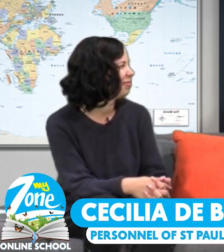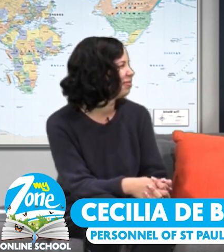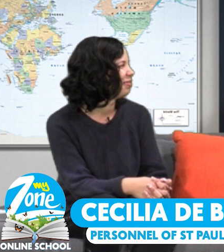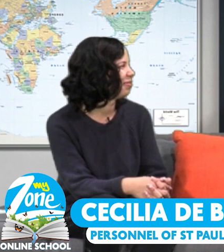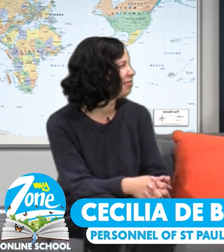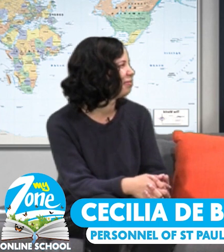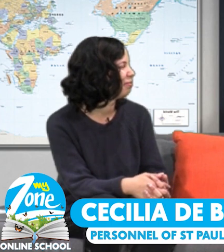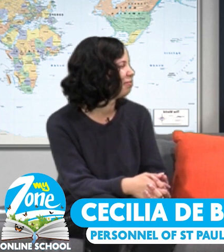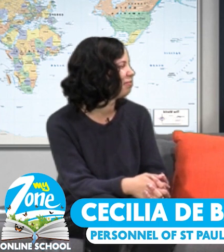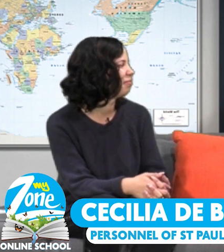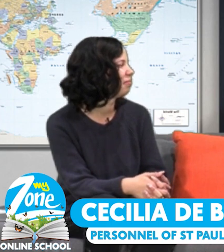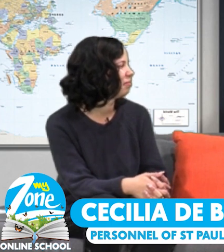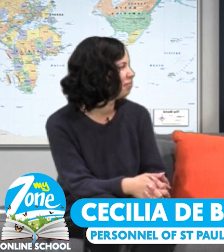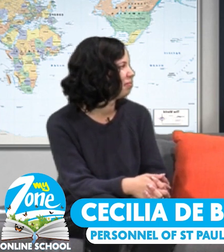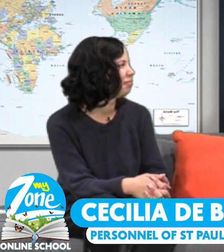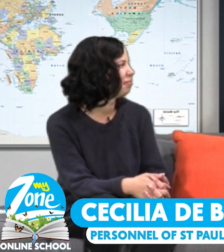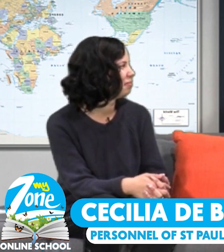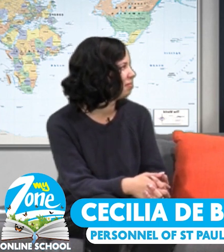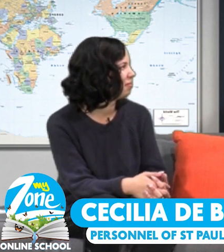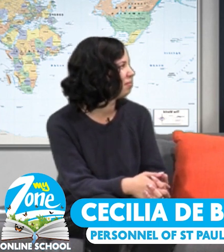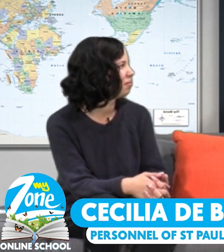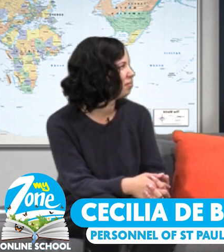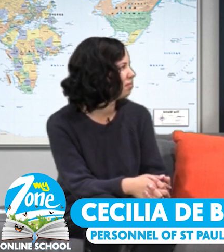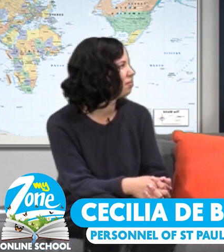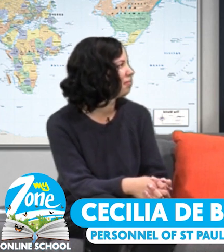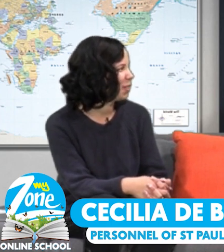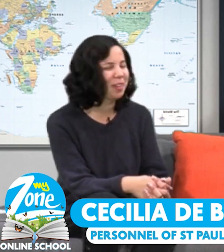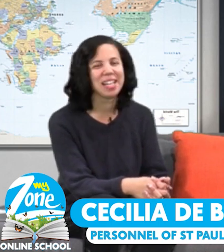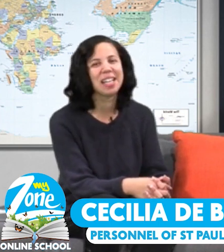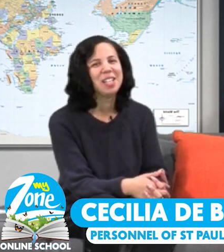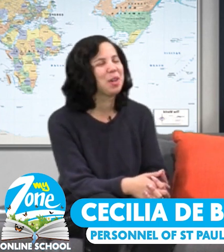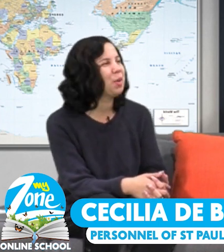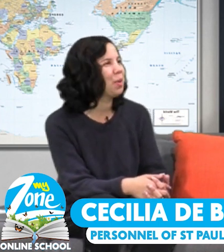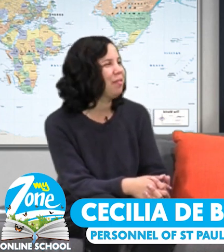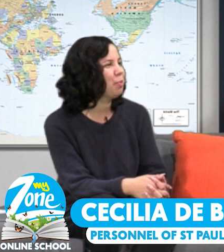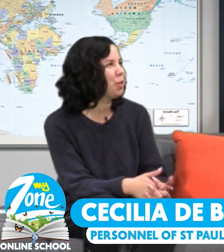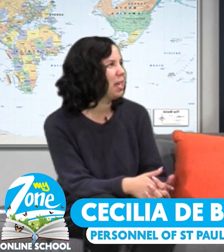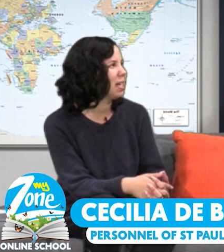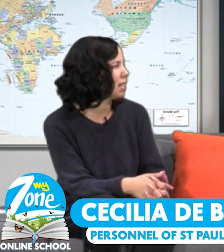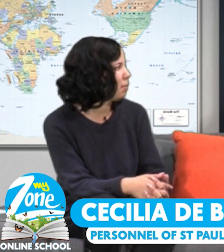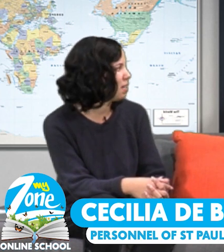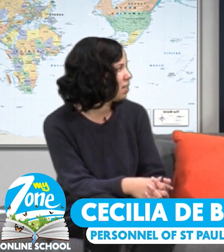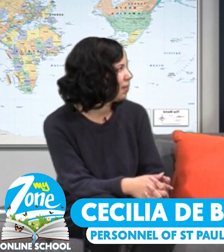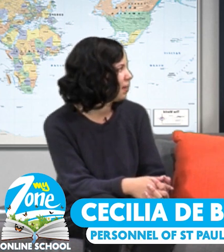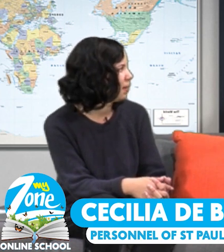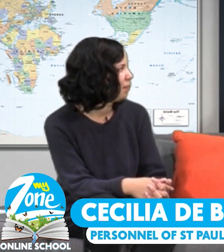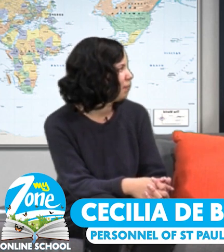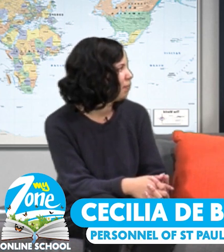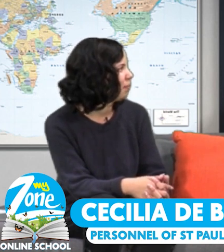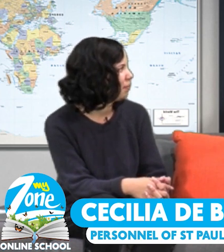that's how I started. My IT skills is what she needed, and there we go. All right. So what have you been doing here at NMH?